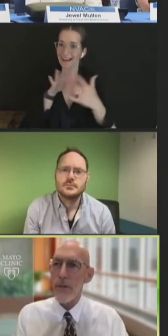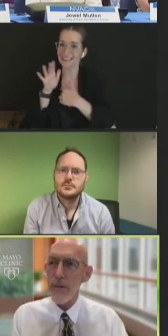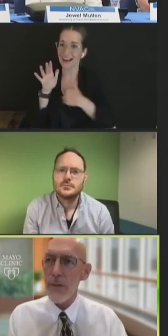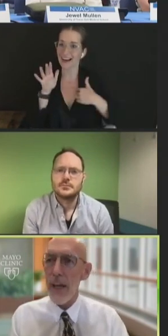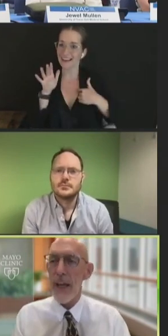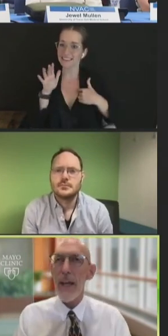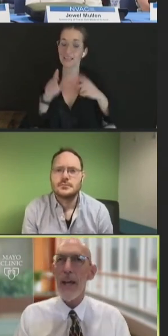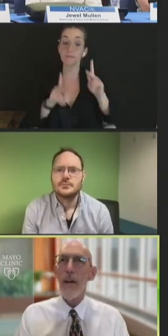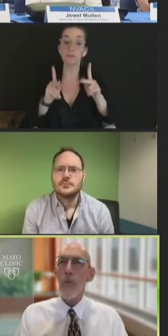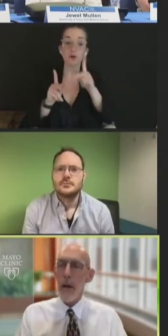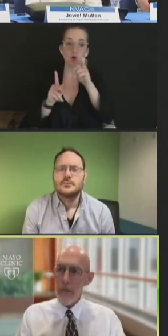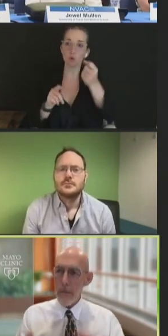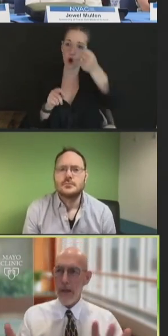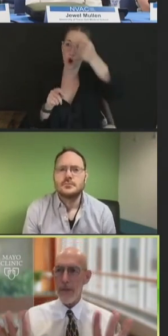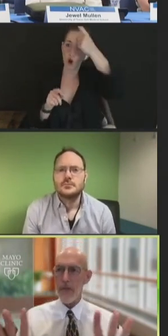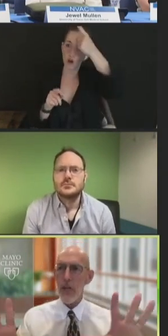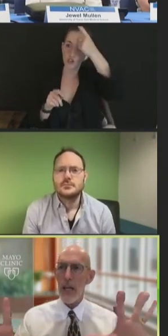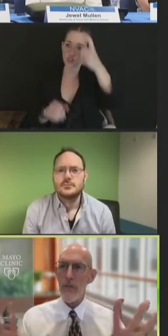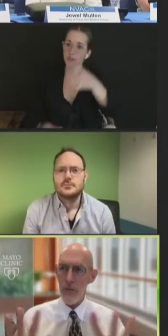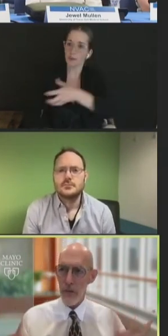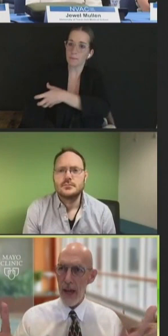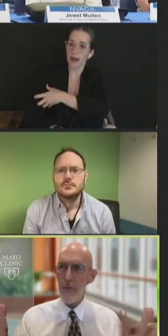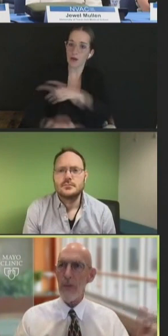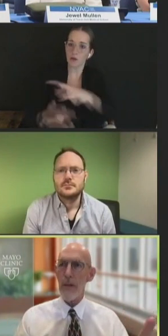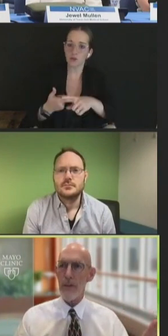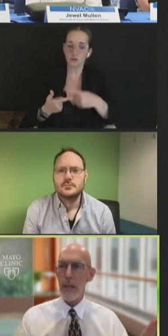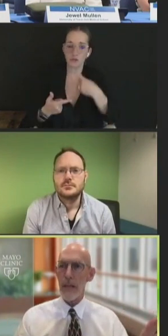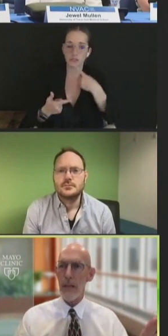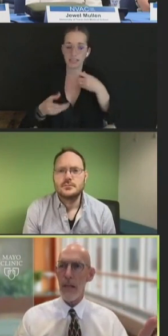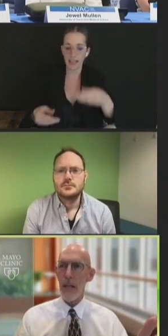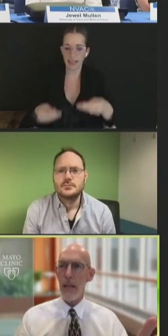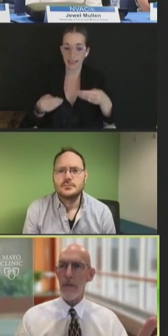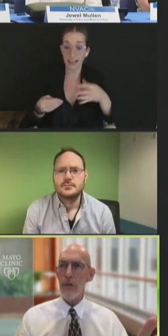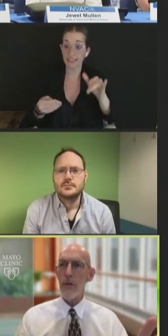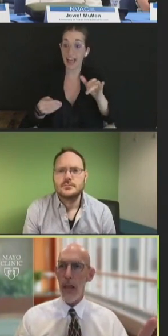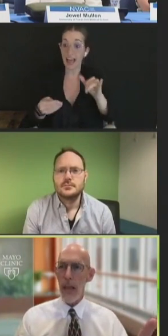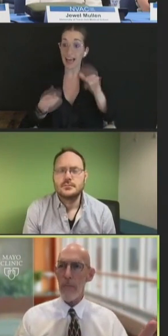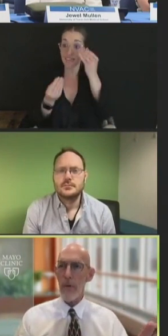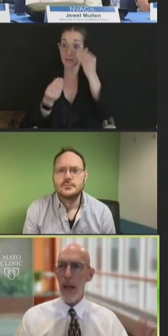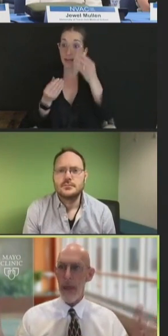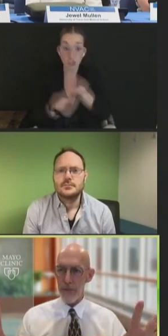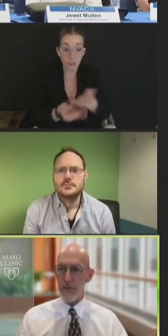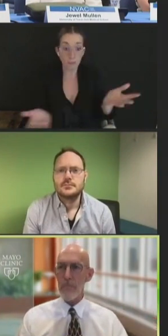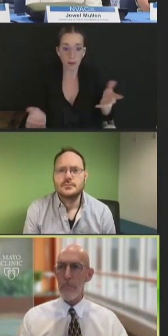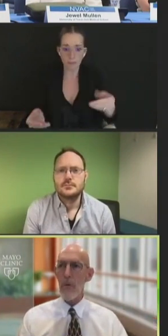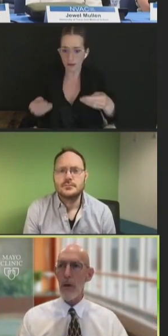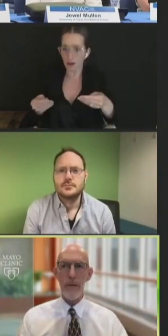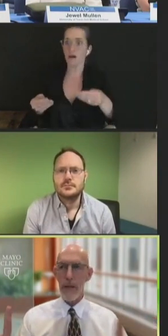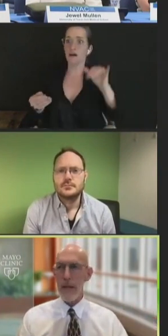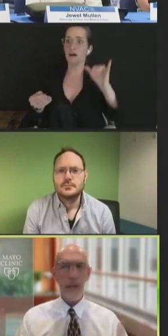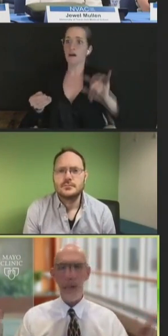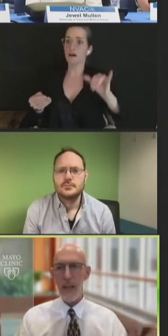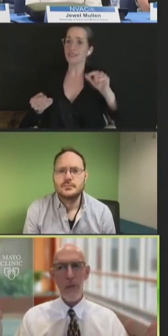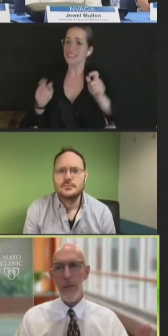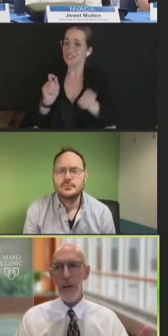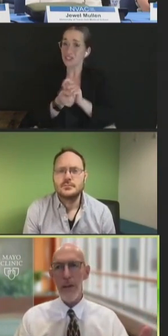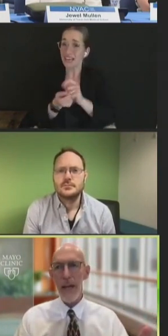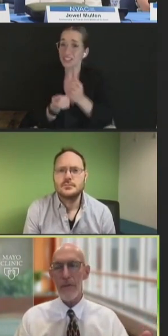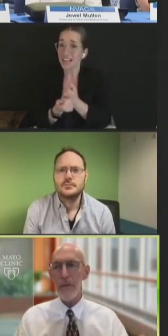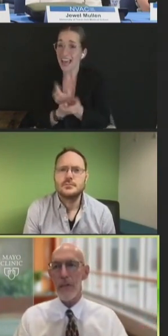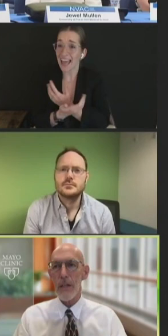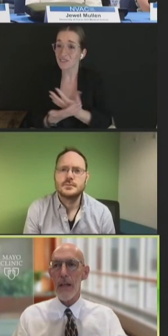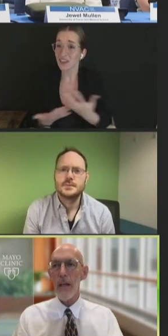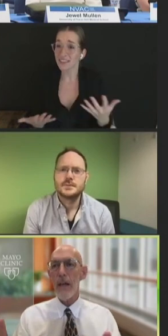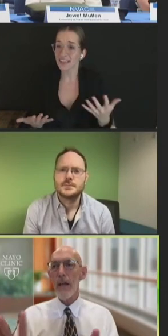to say, wait a minute, this changes everything. If you're able at some point, and I'm not saying we're there